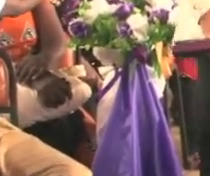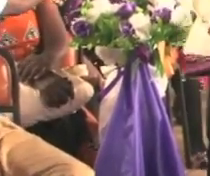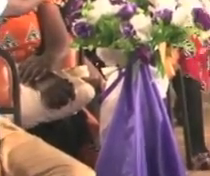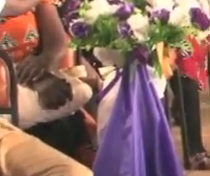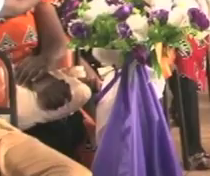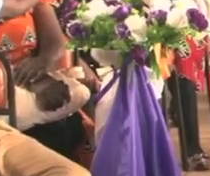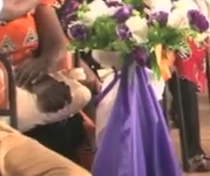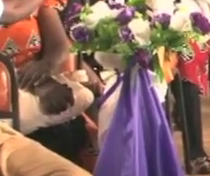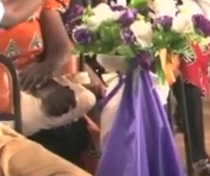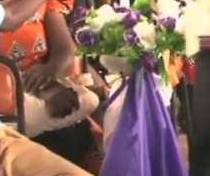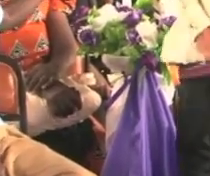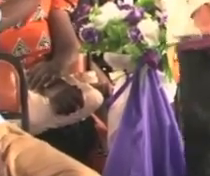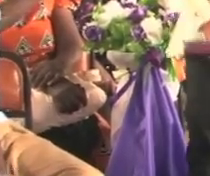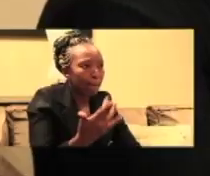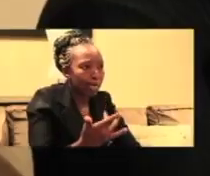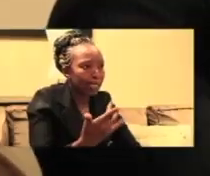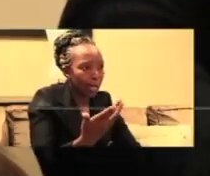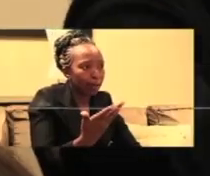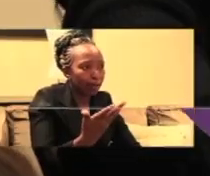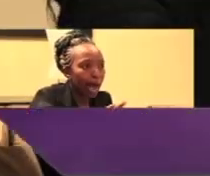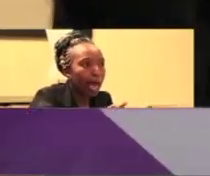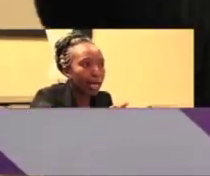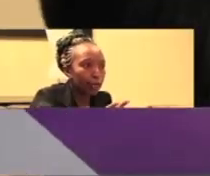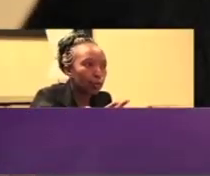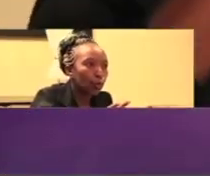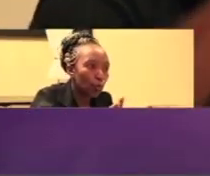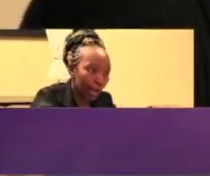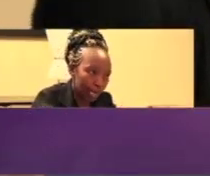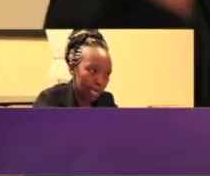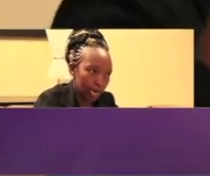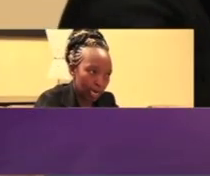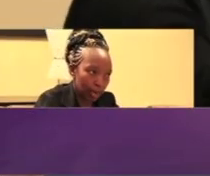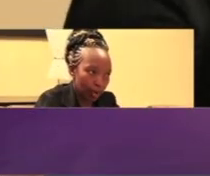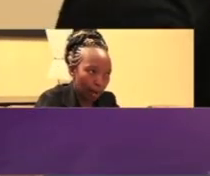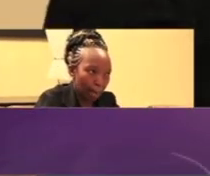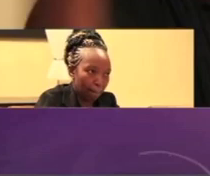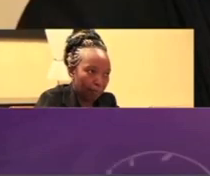young, I never thought myself I can do wedding.